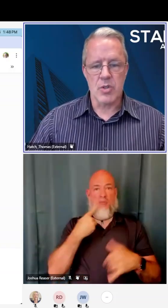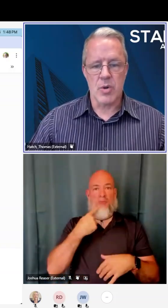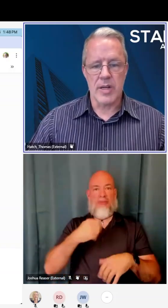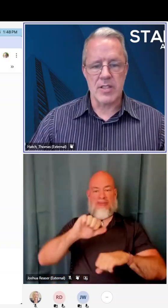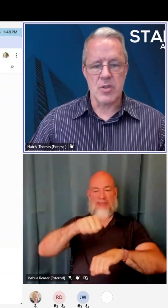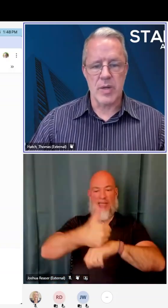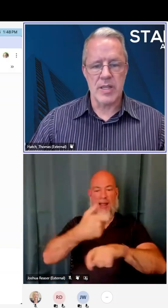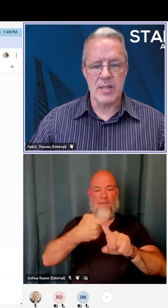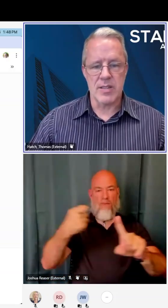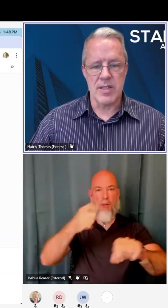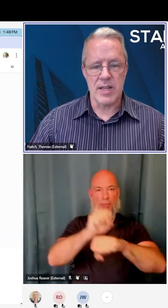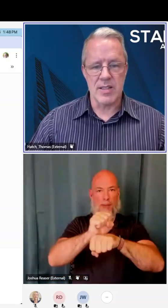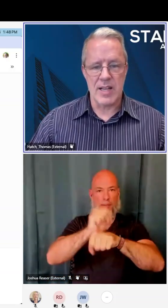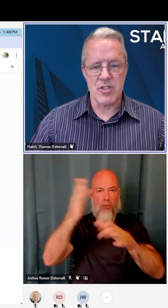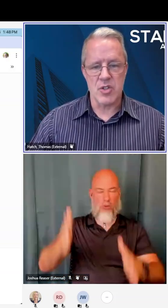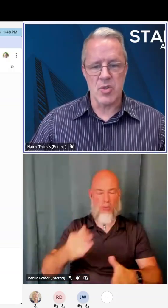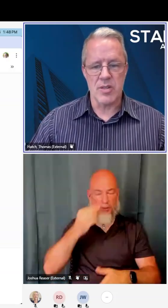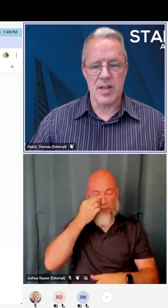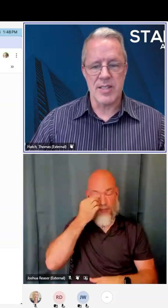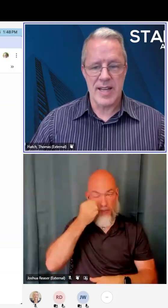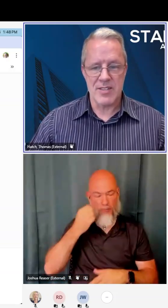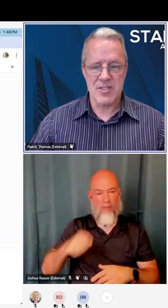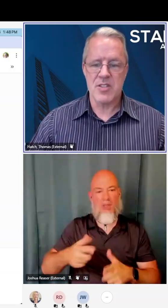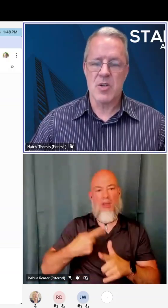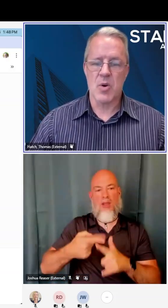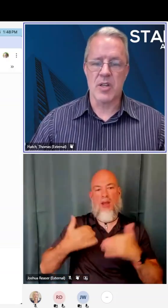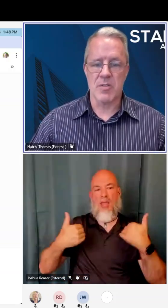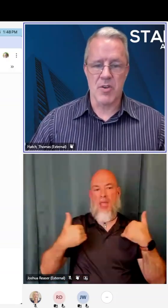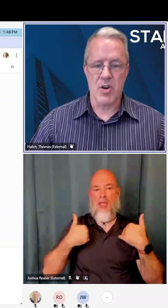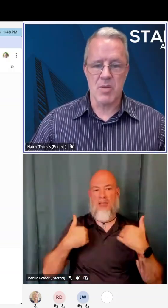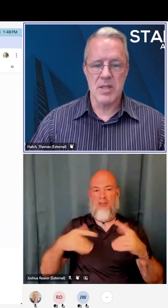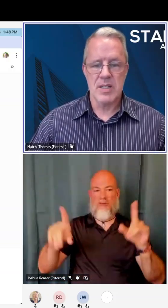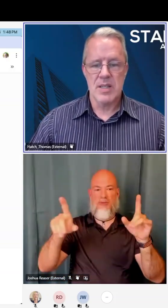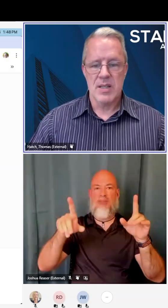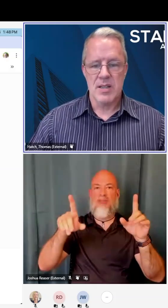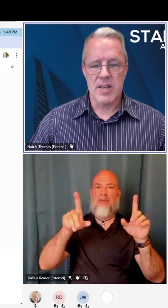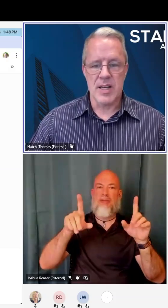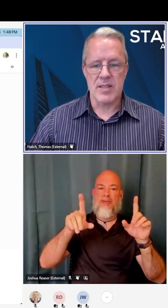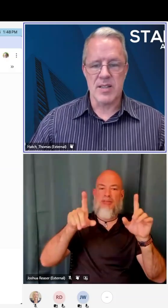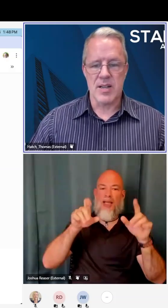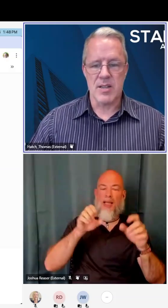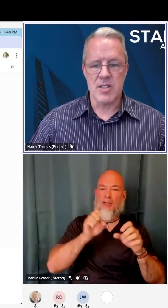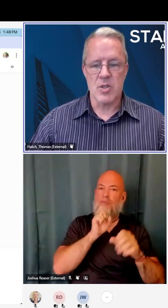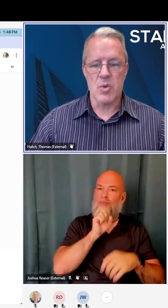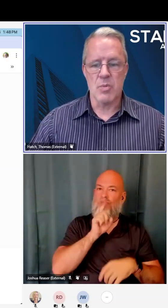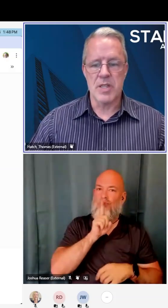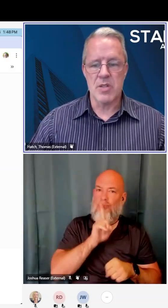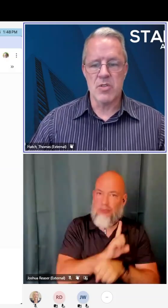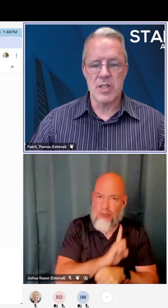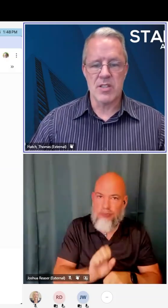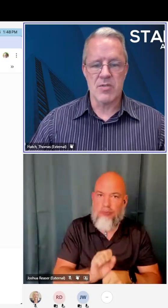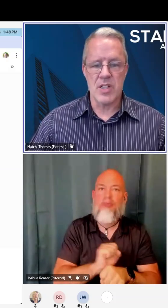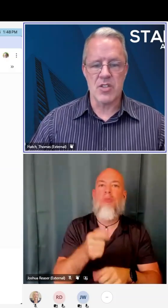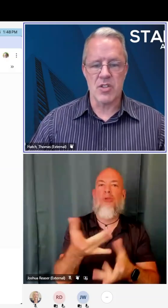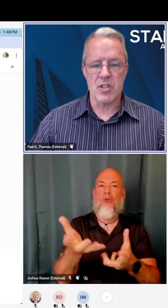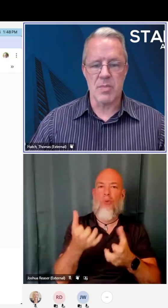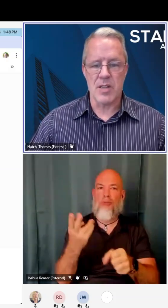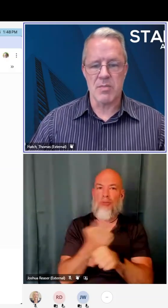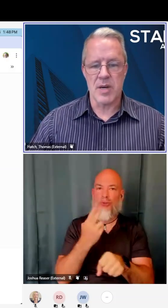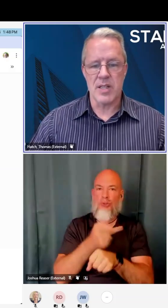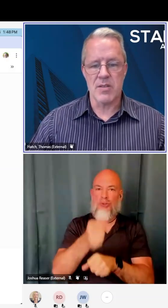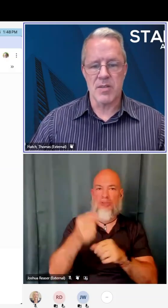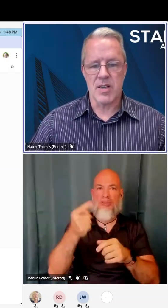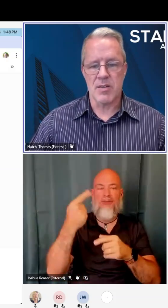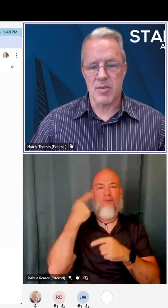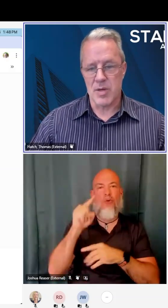So we'll go to our next screen. Then it has you attest or confirm that you will be using this feature to